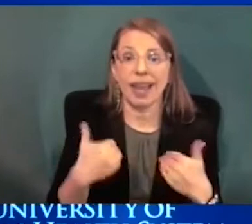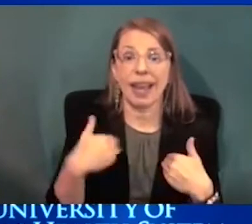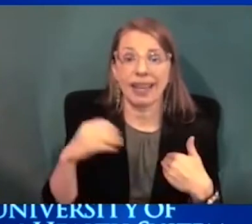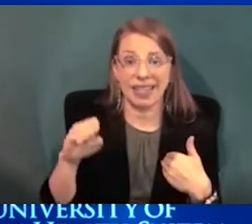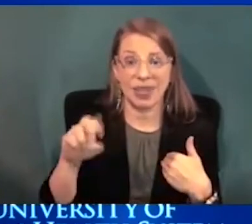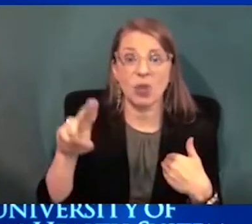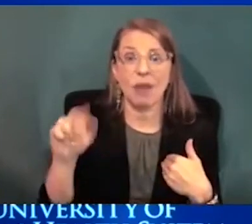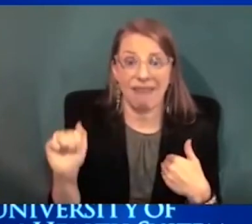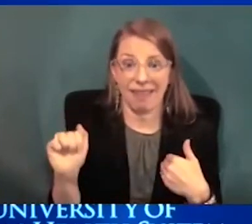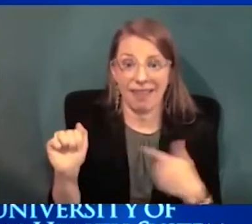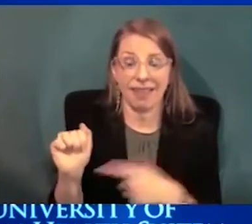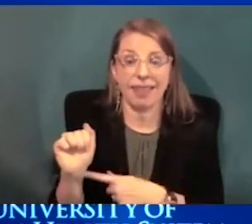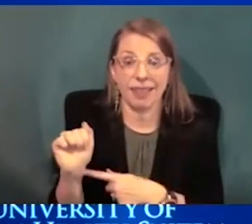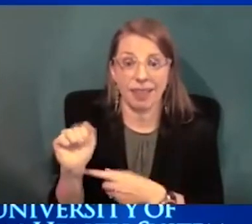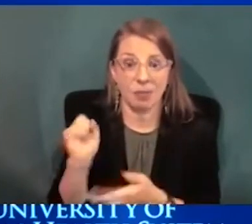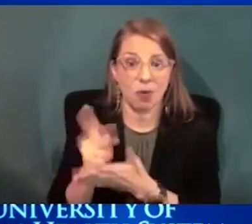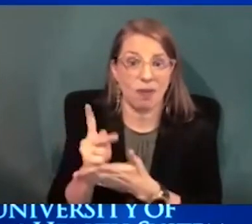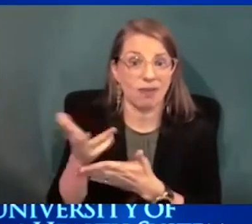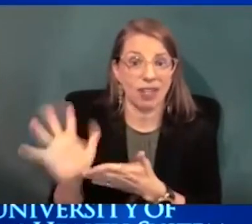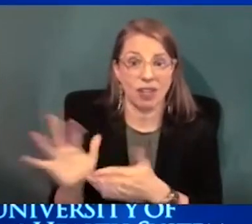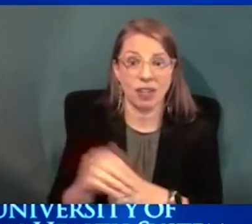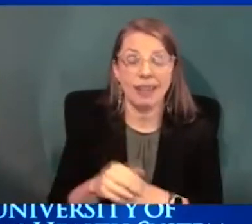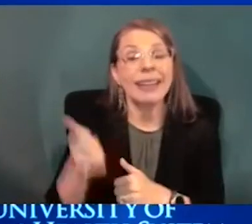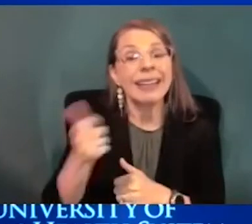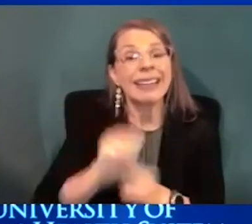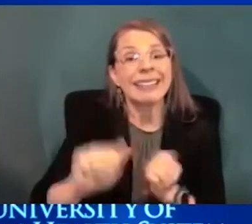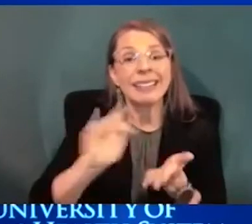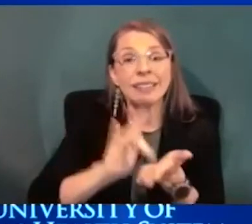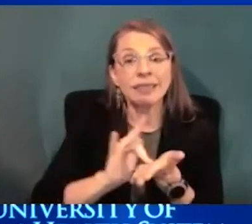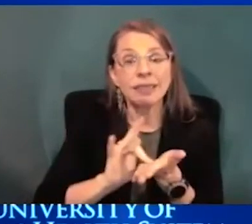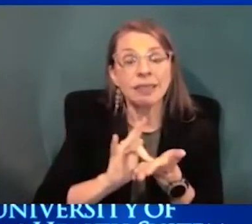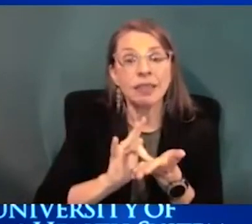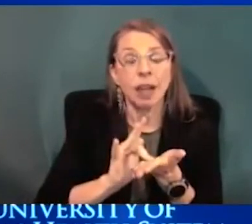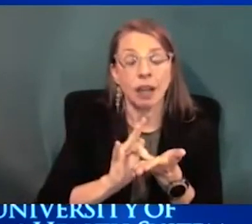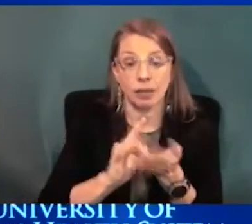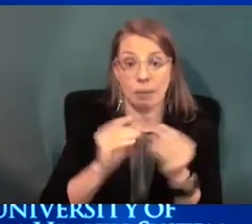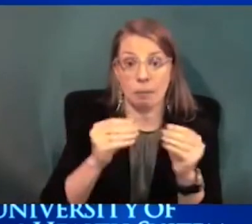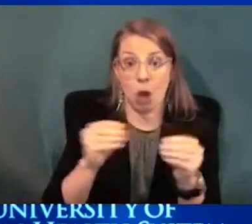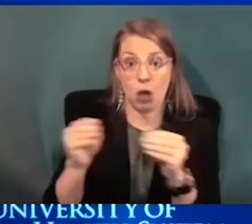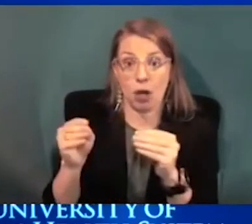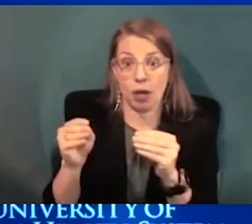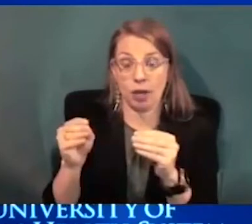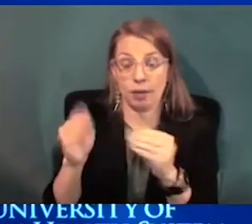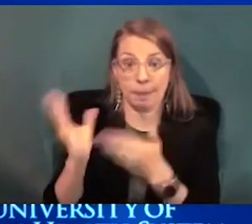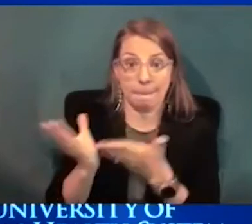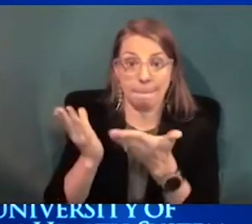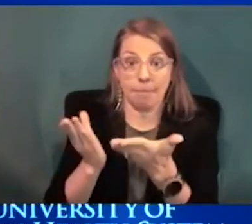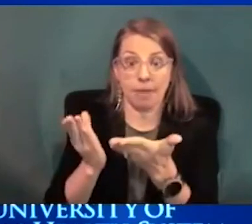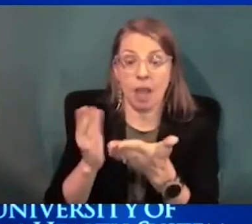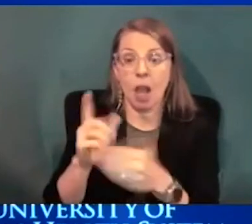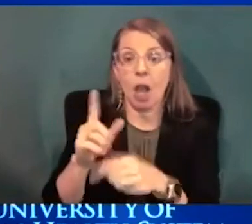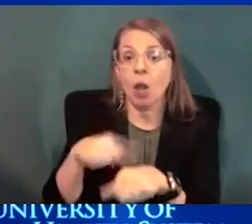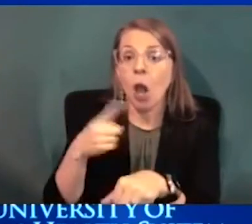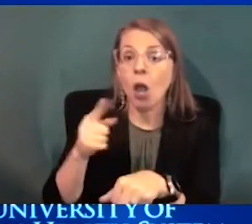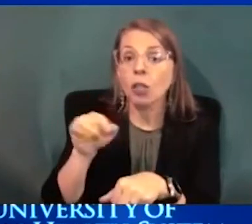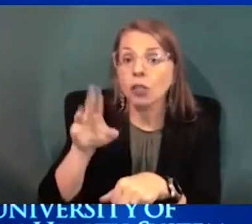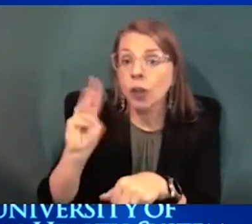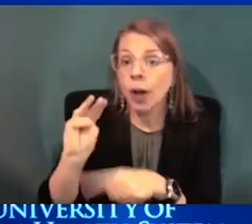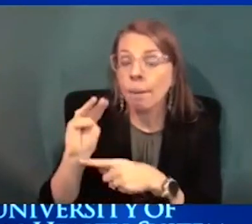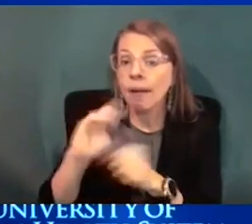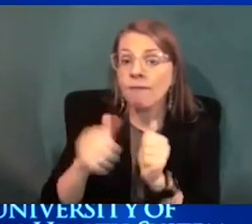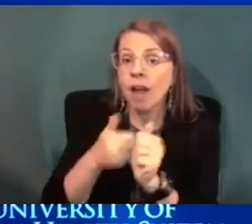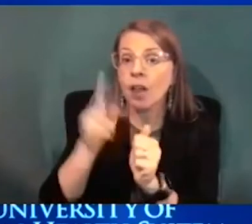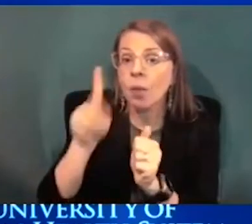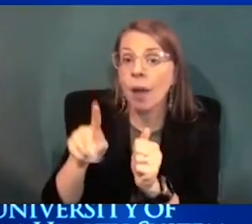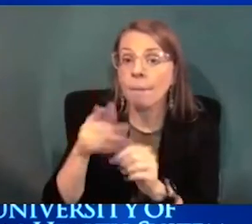However, any drug that comes into the market, you have to do a long-term follow-up before that drug gets full approved.